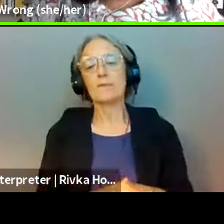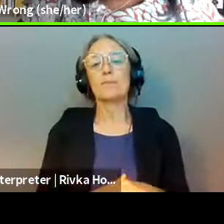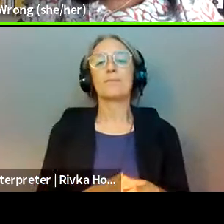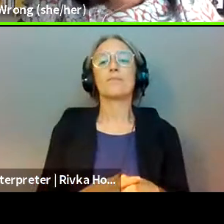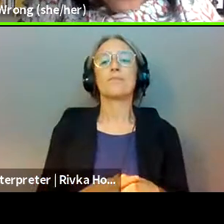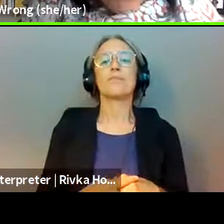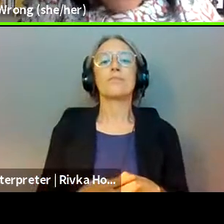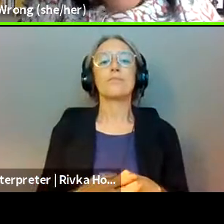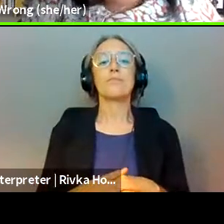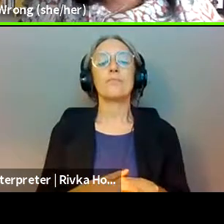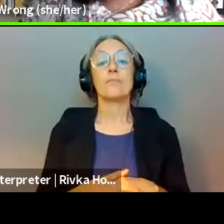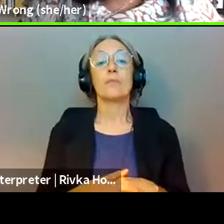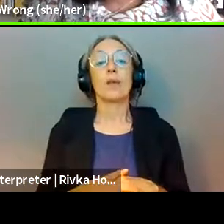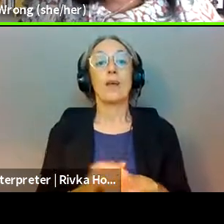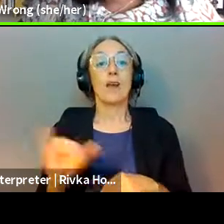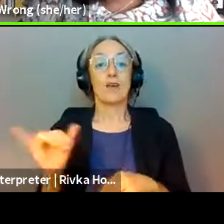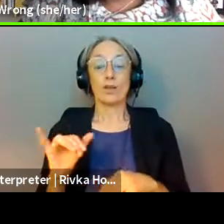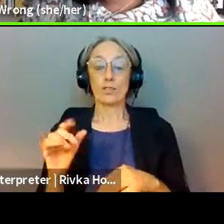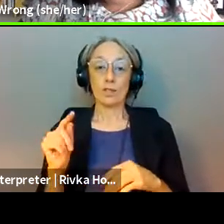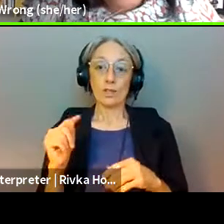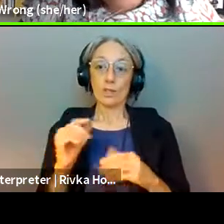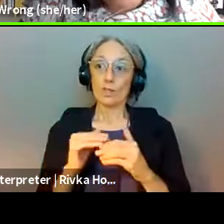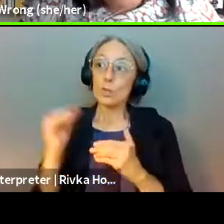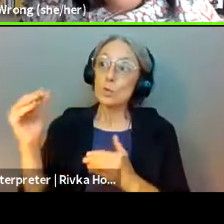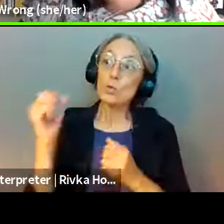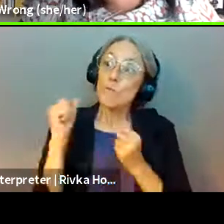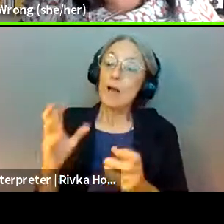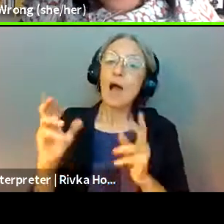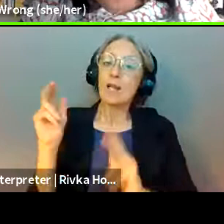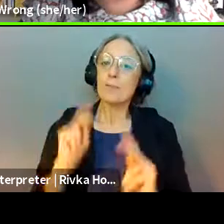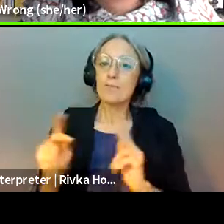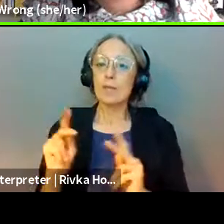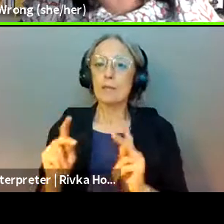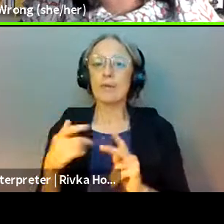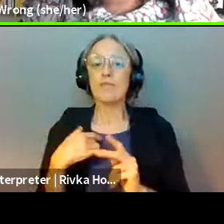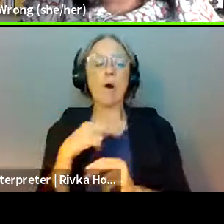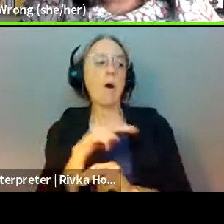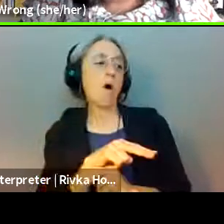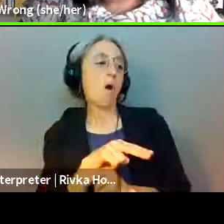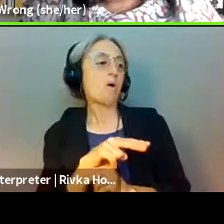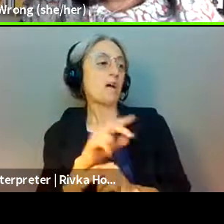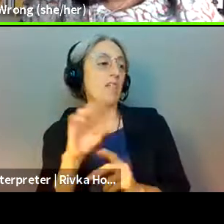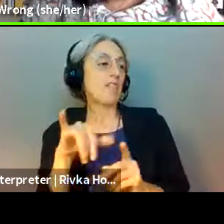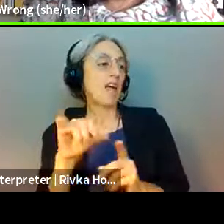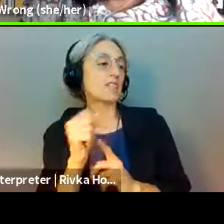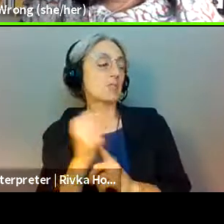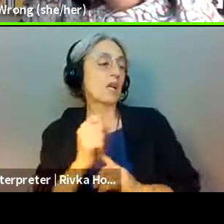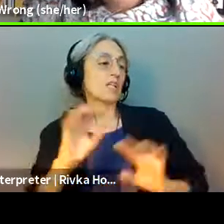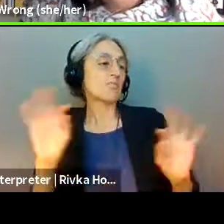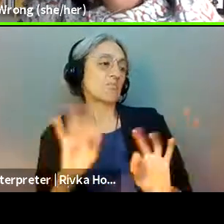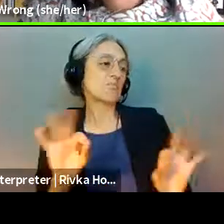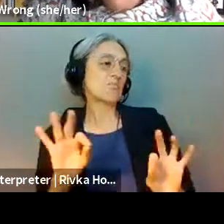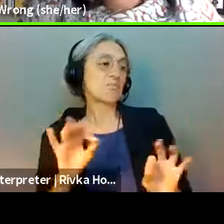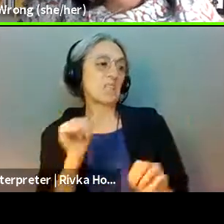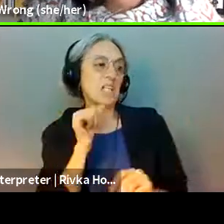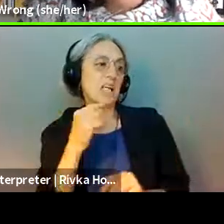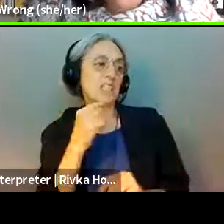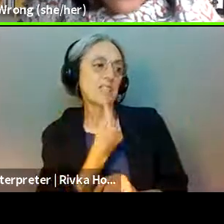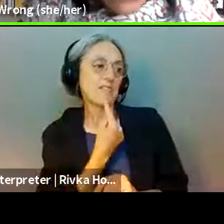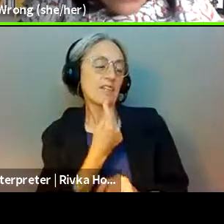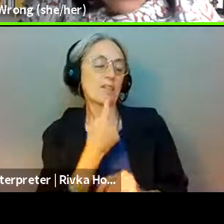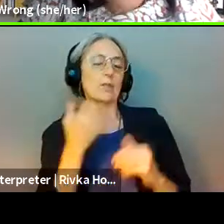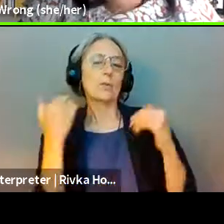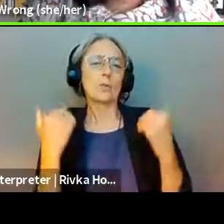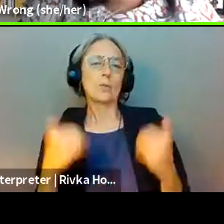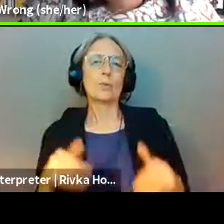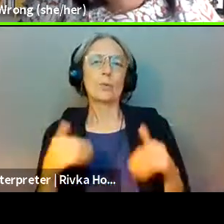And too many people deny the severity of the situation. We must act for the collective